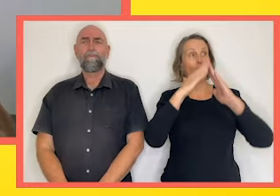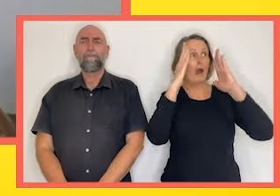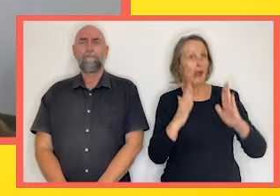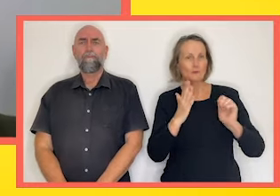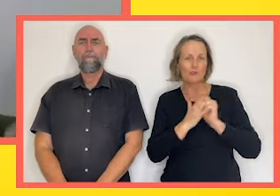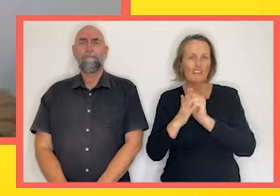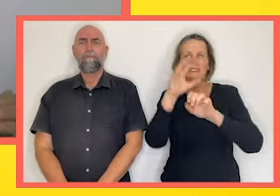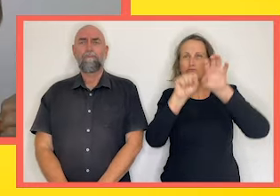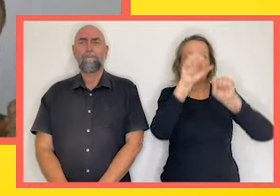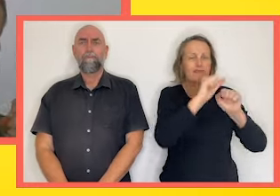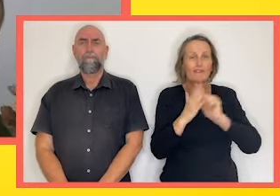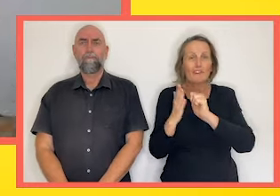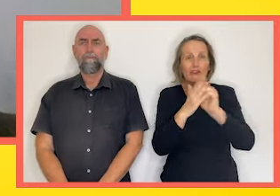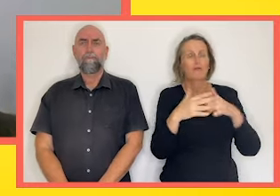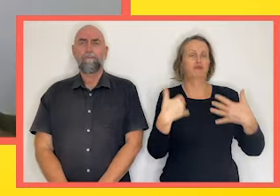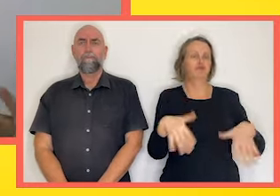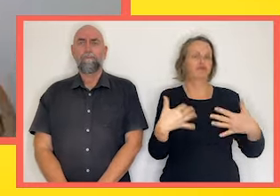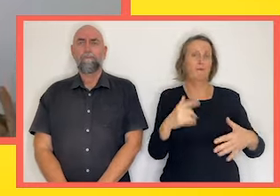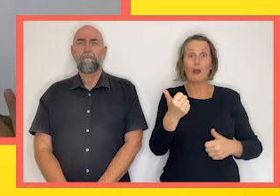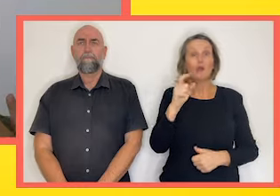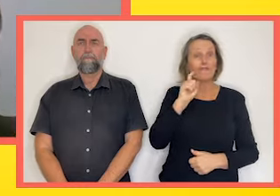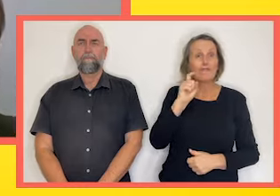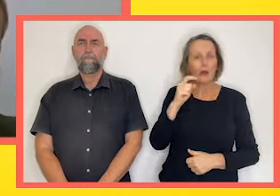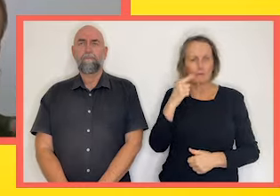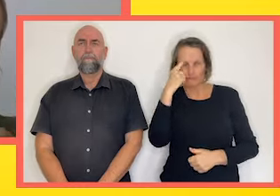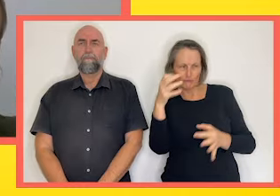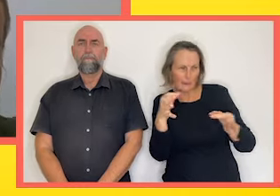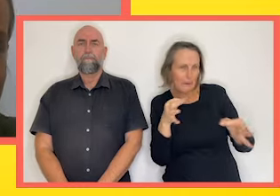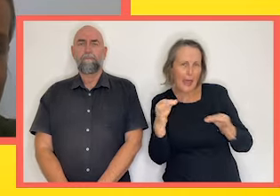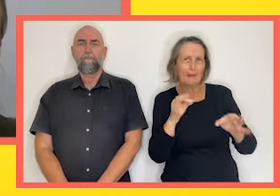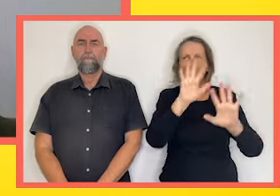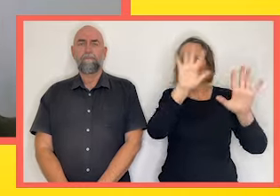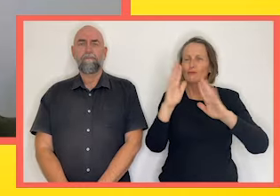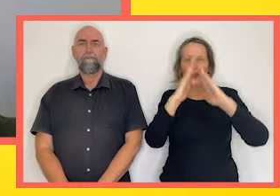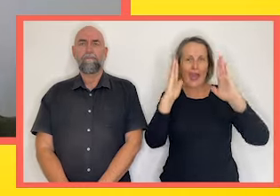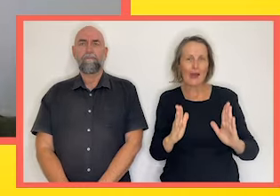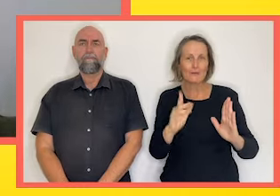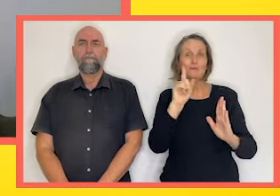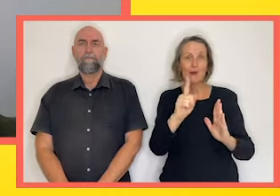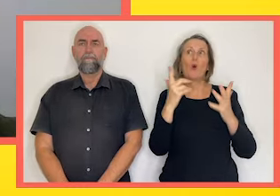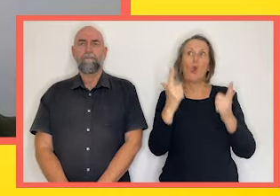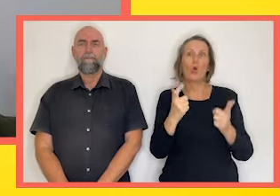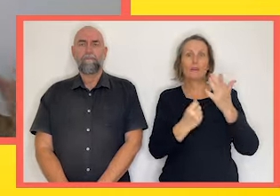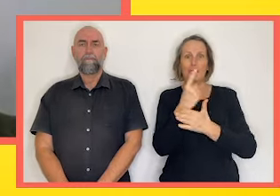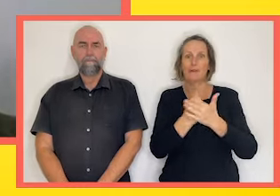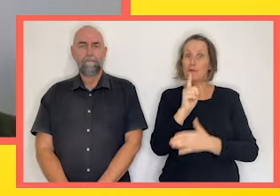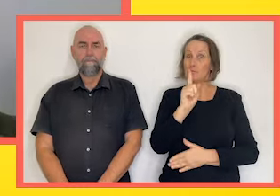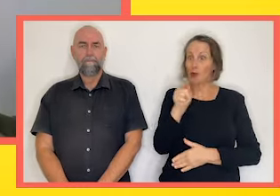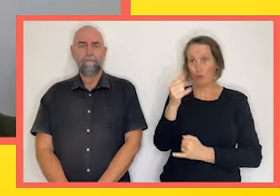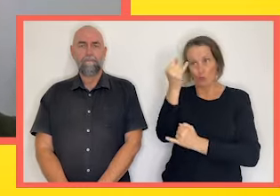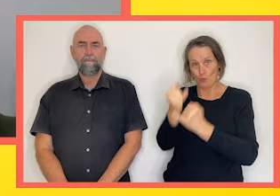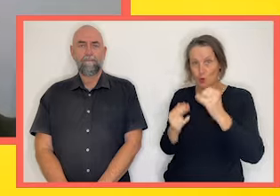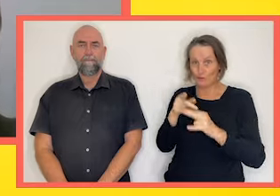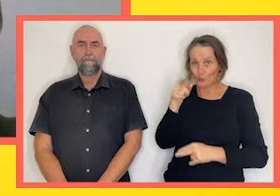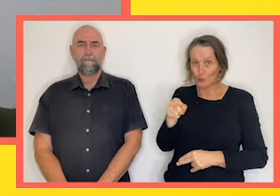pretty hectic, but it's lots of fun, making lots of design decisions and things like that. But a lot's going on, but not as much as